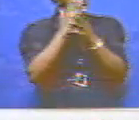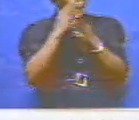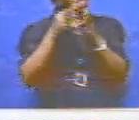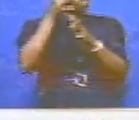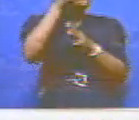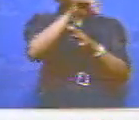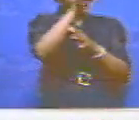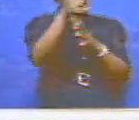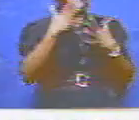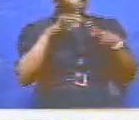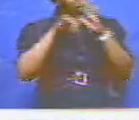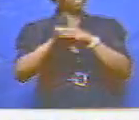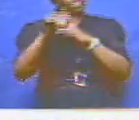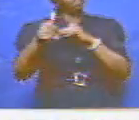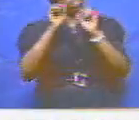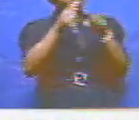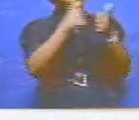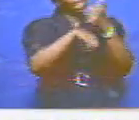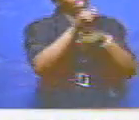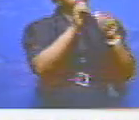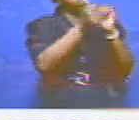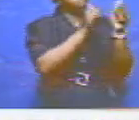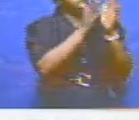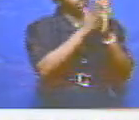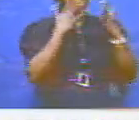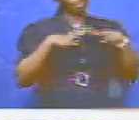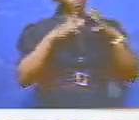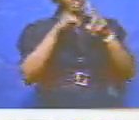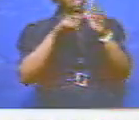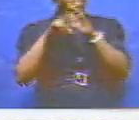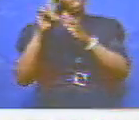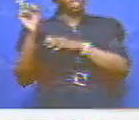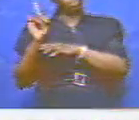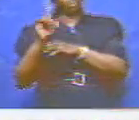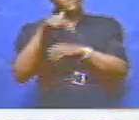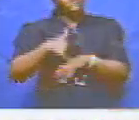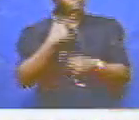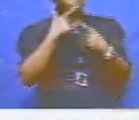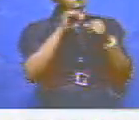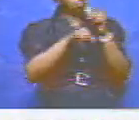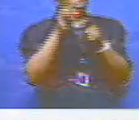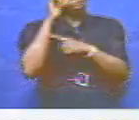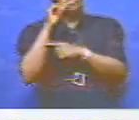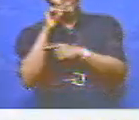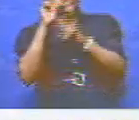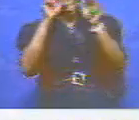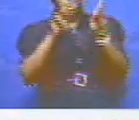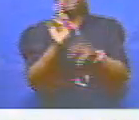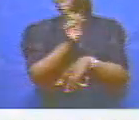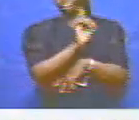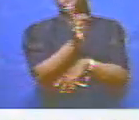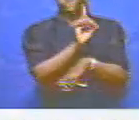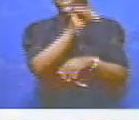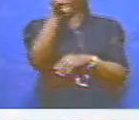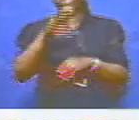from other counties can actually actively compete with guys from Nairobi? And I'm not talking about guys from Mombasa or maybe Kisumu, the